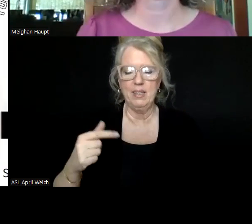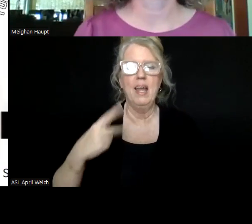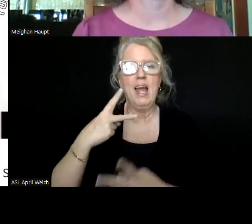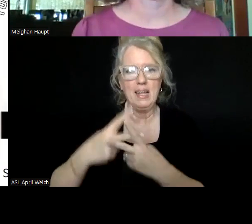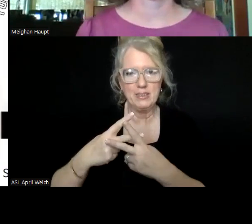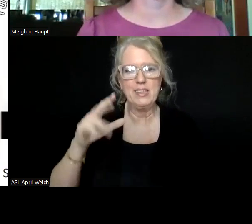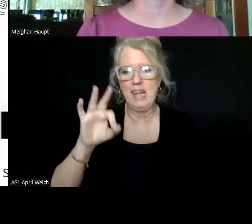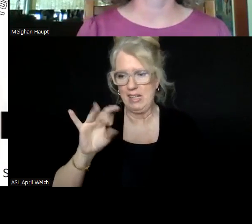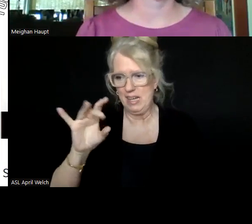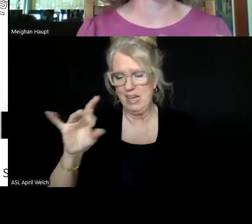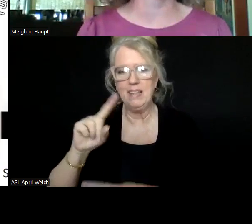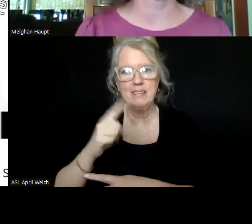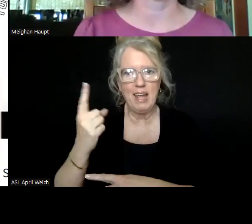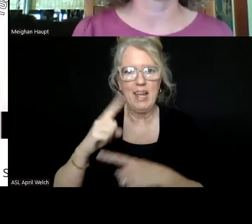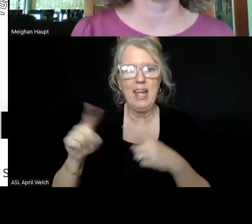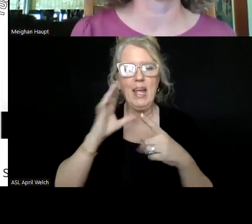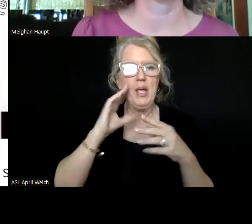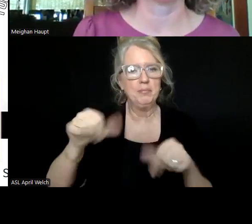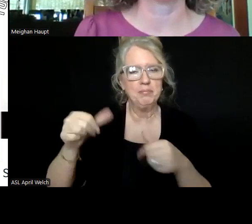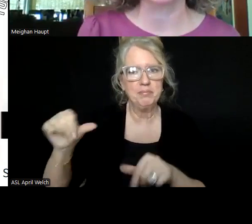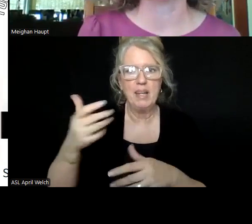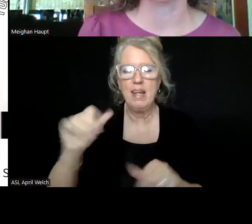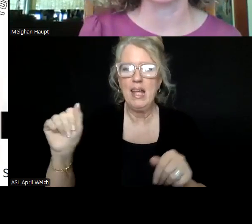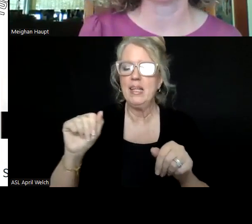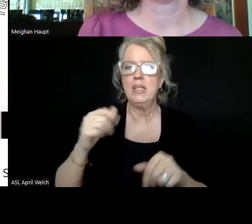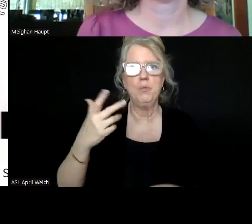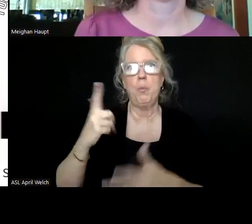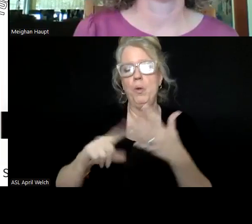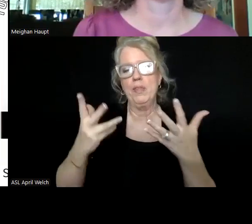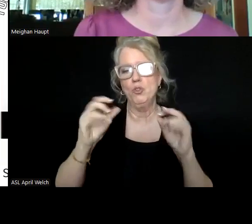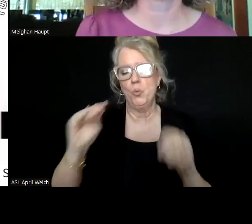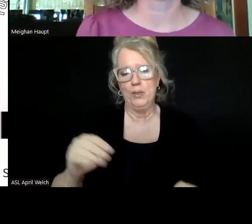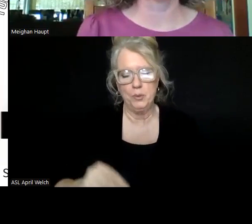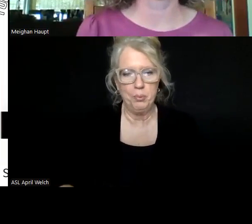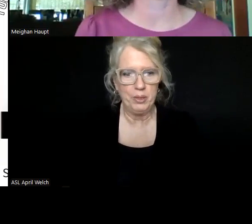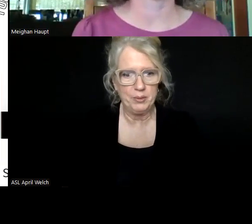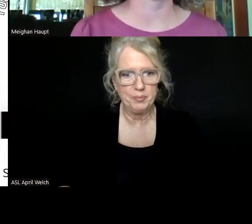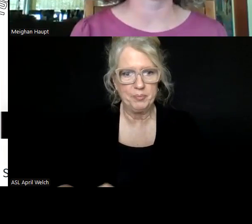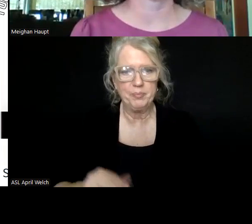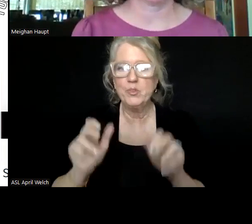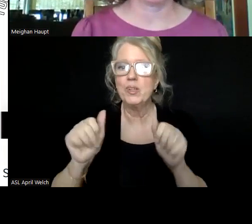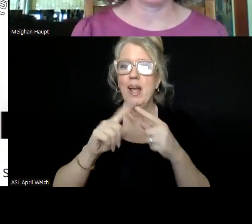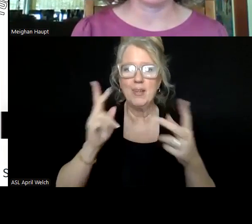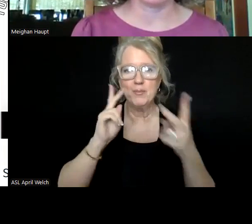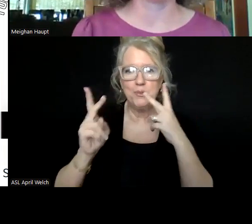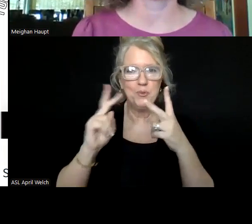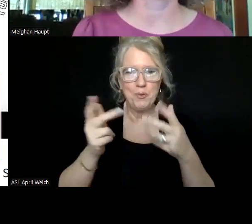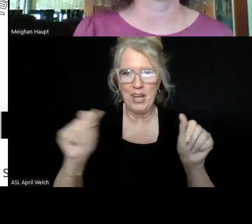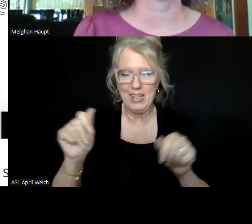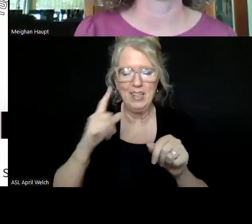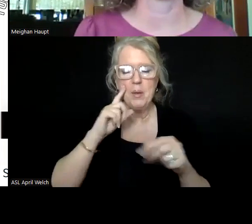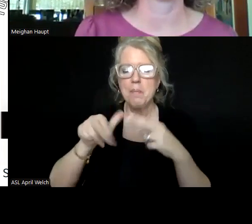988 day and put up any kind of posting that you would like, or to view any of this